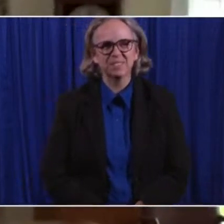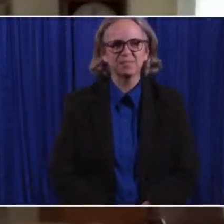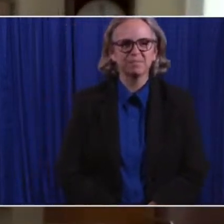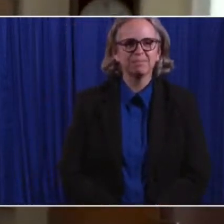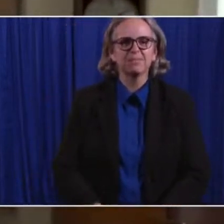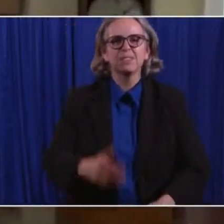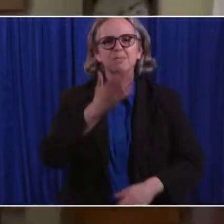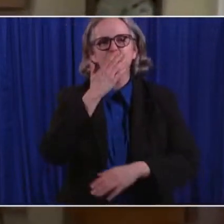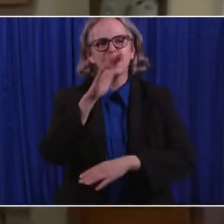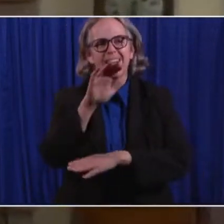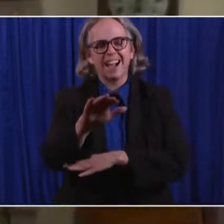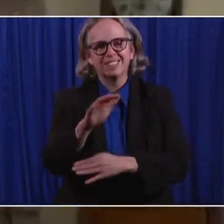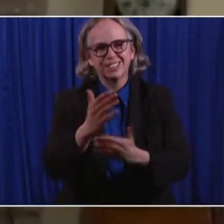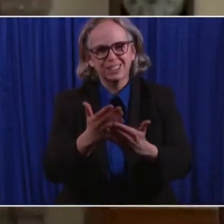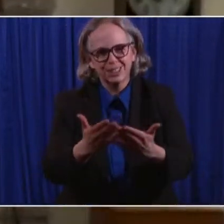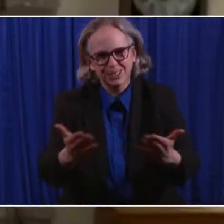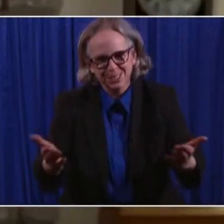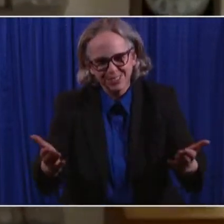Good afternoon, everyone.